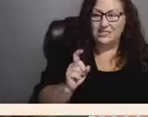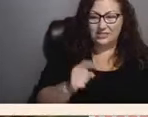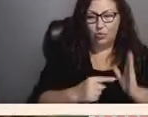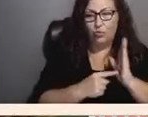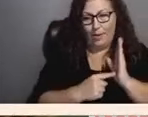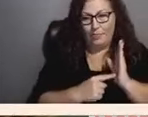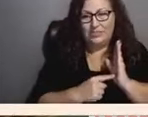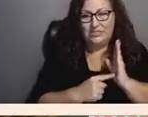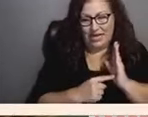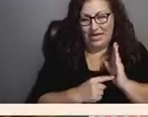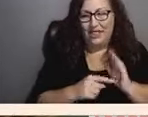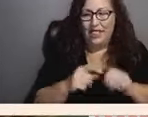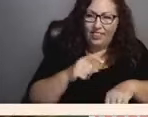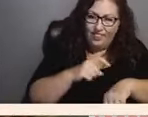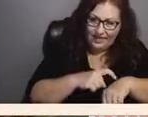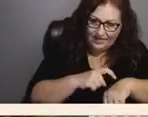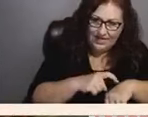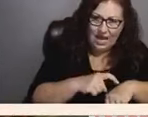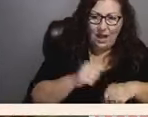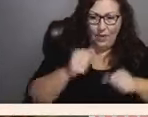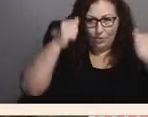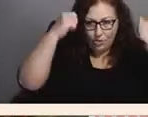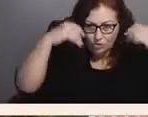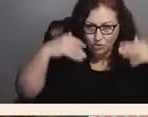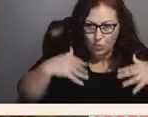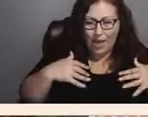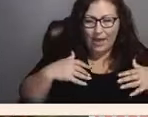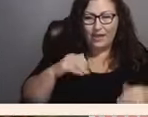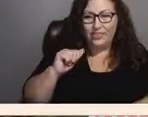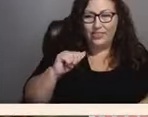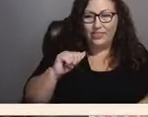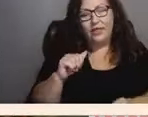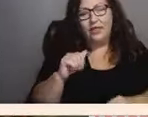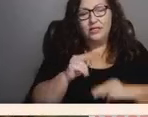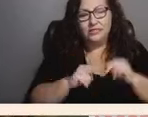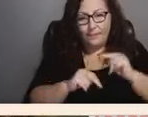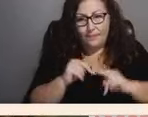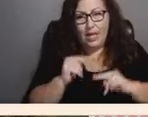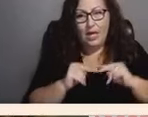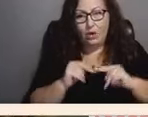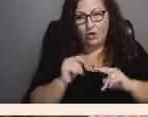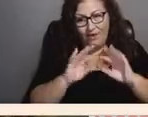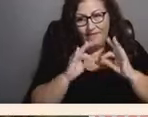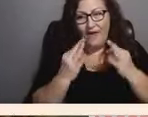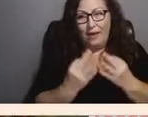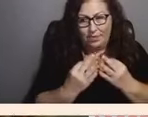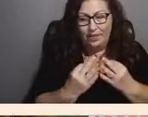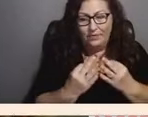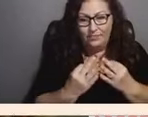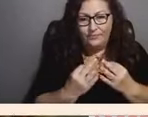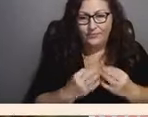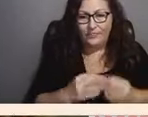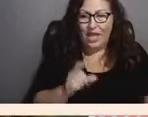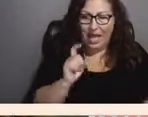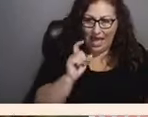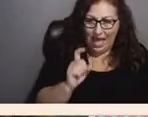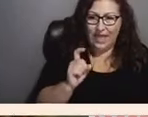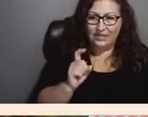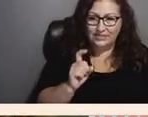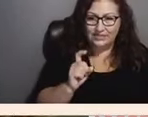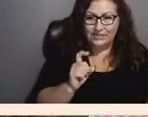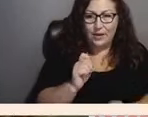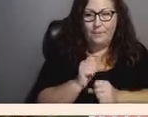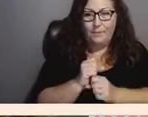the time, the sweat equity to build a family. X marks